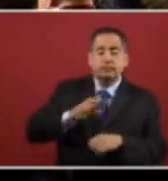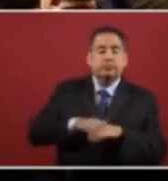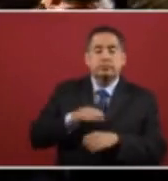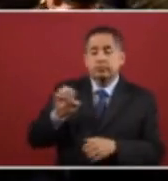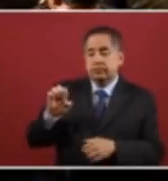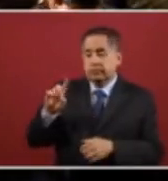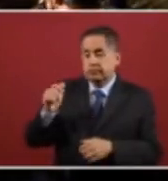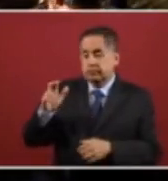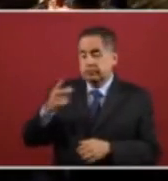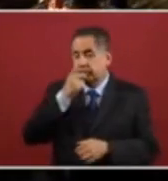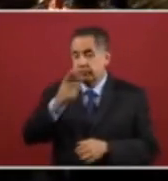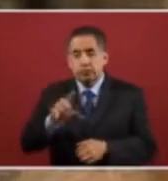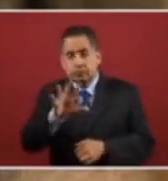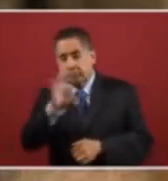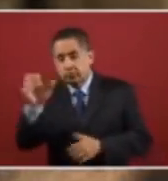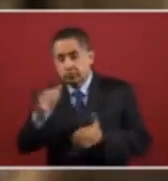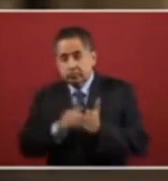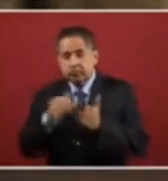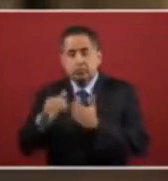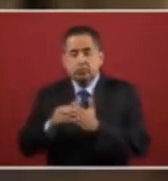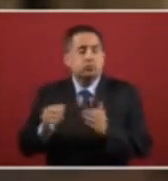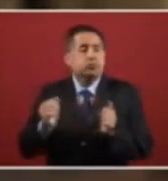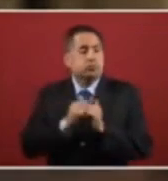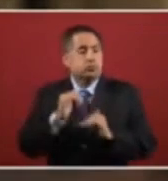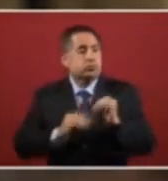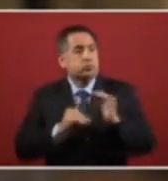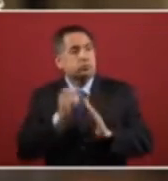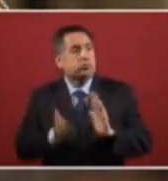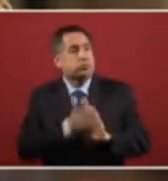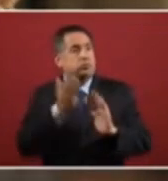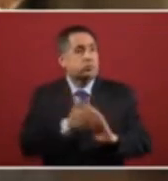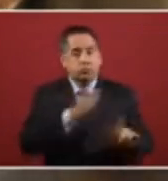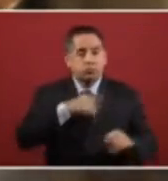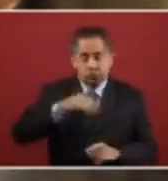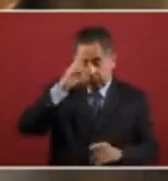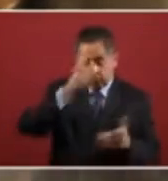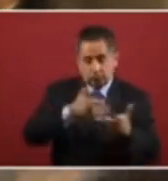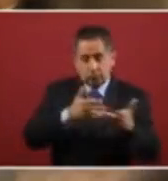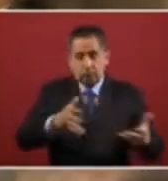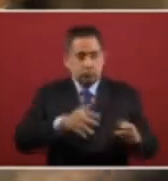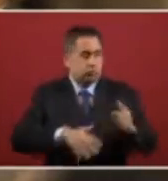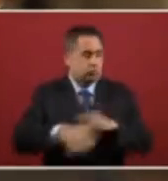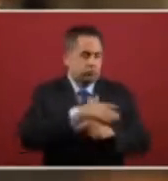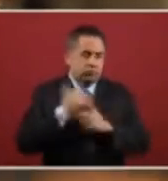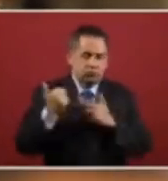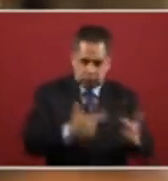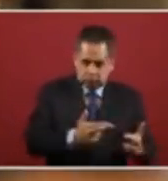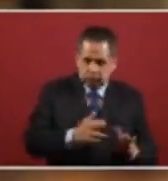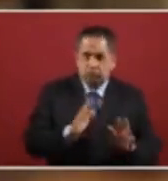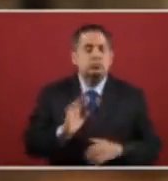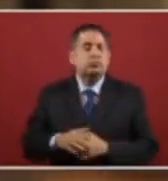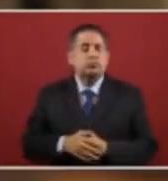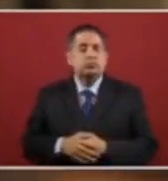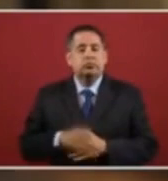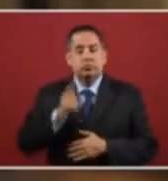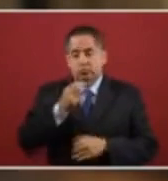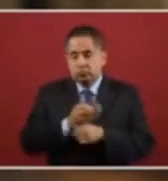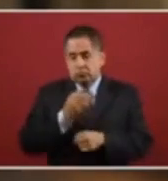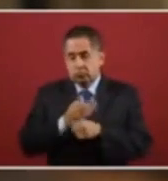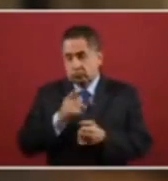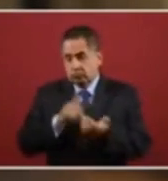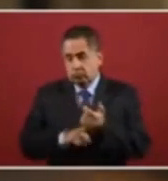Yes, such as you say, because they said it was $500 million to construct it because they didn't take into account